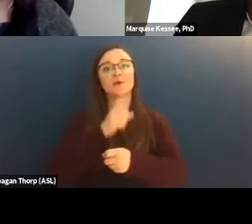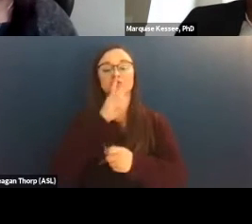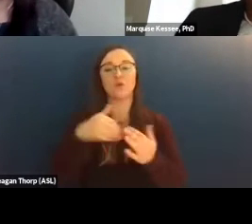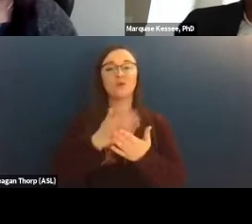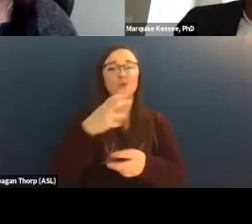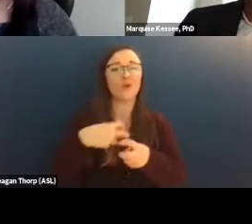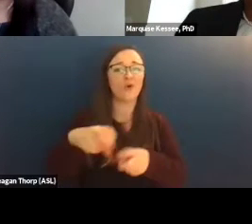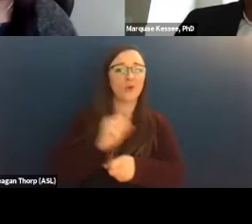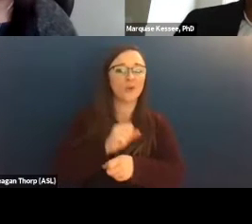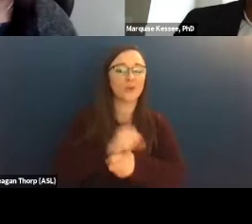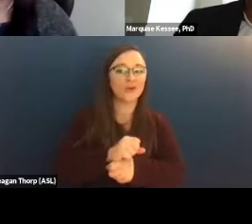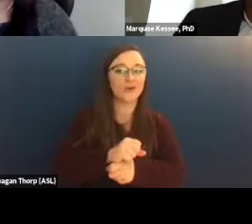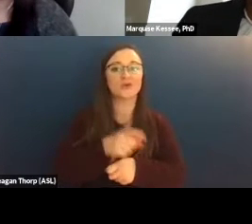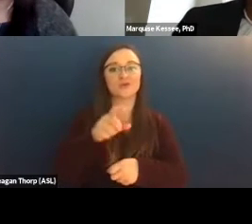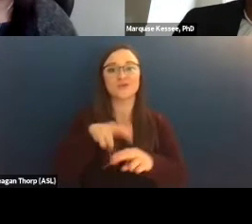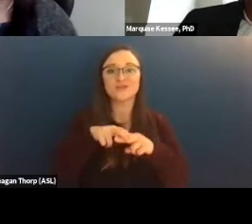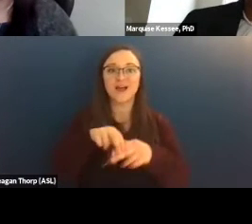work, you've sat through A&P